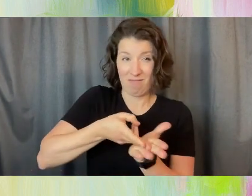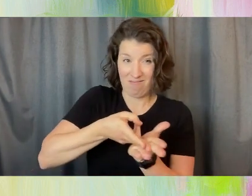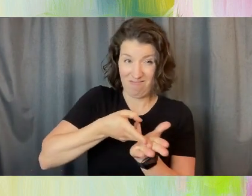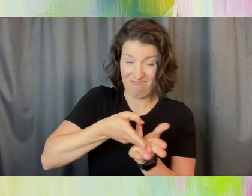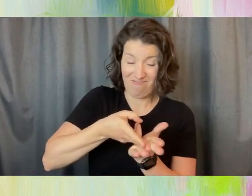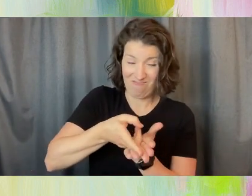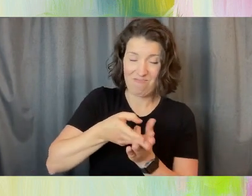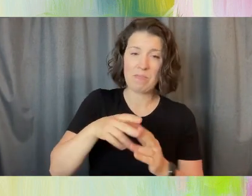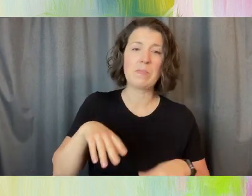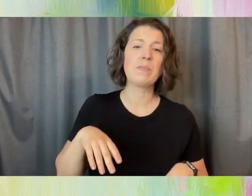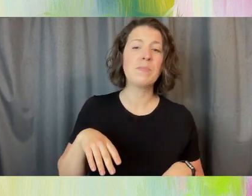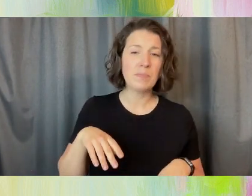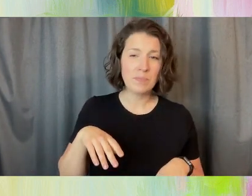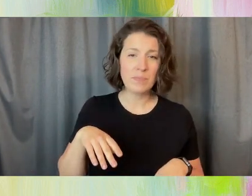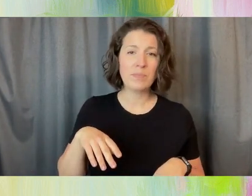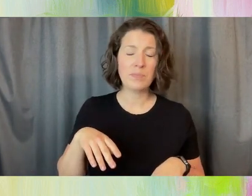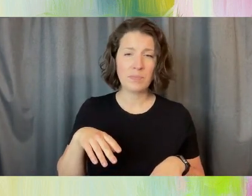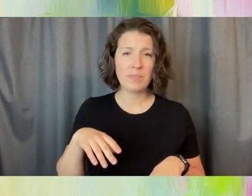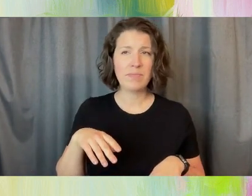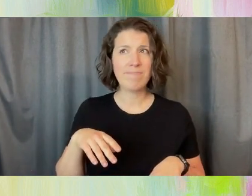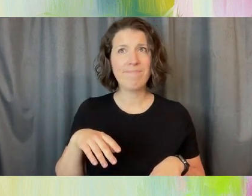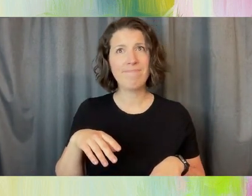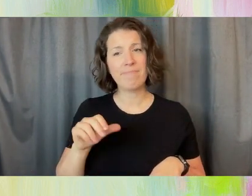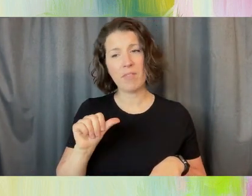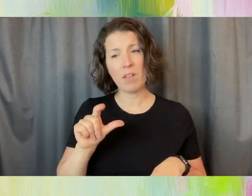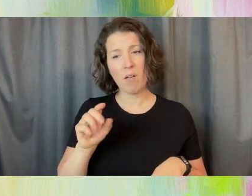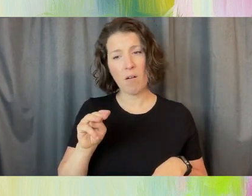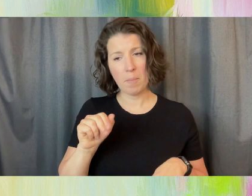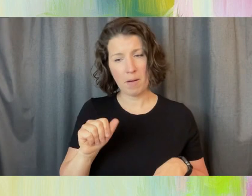Alma and Suzanne